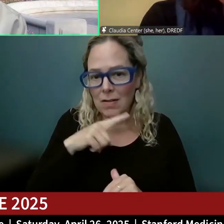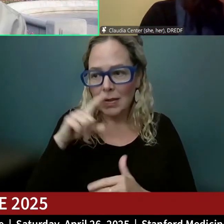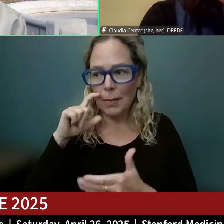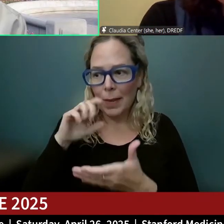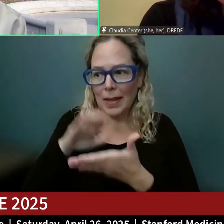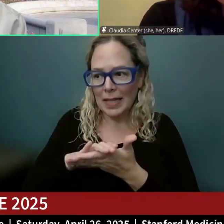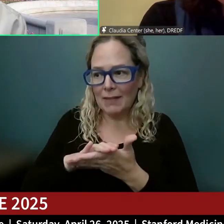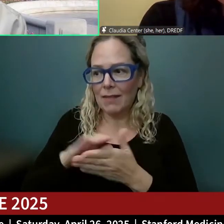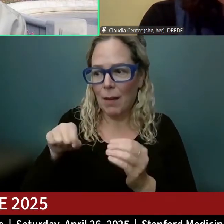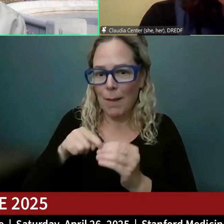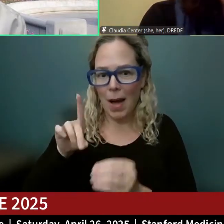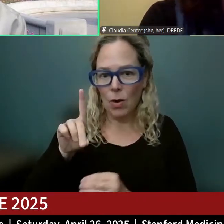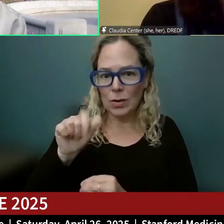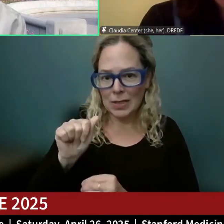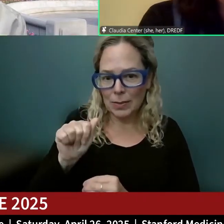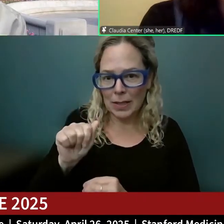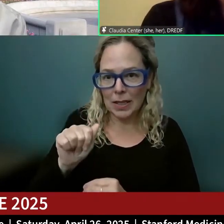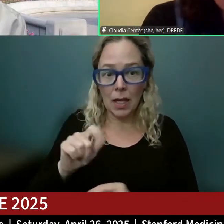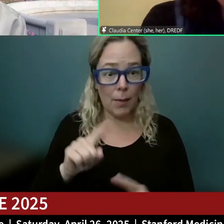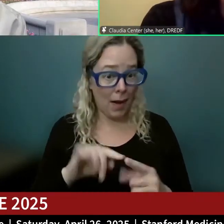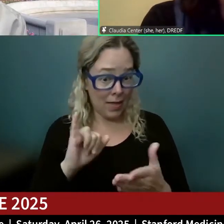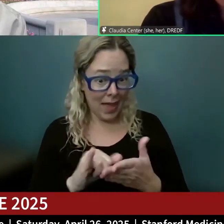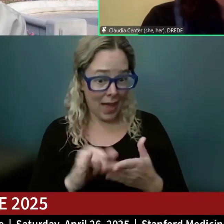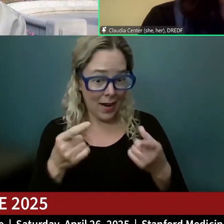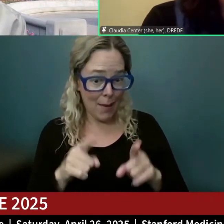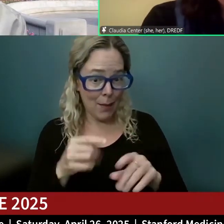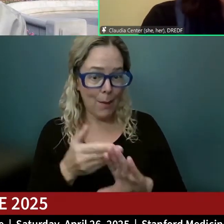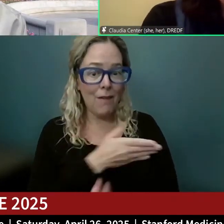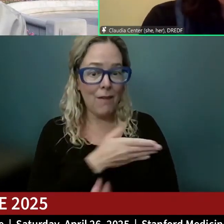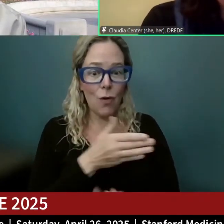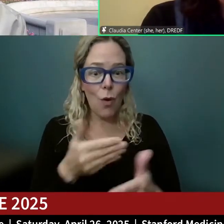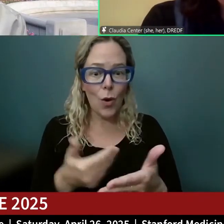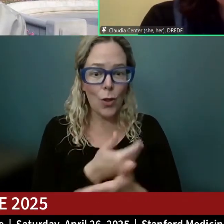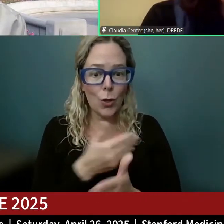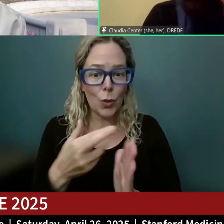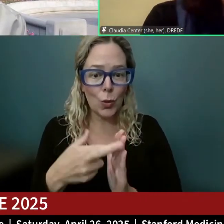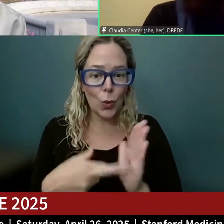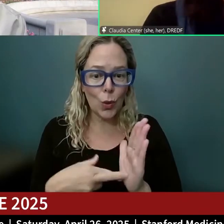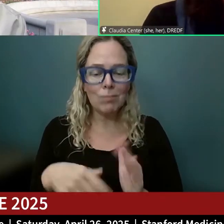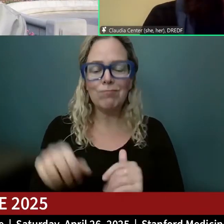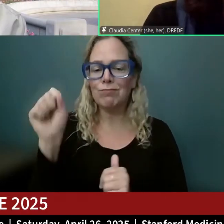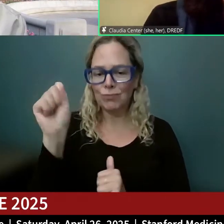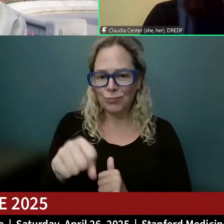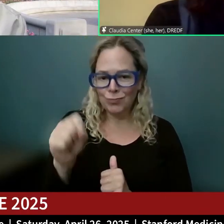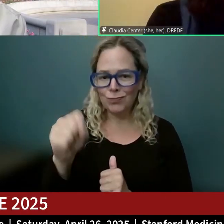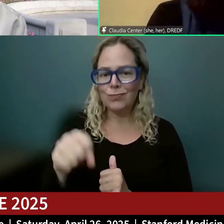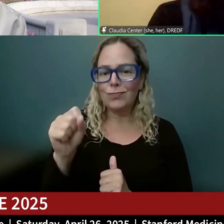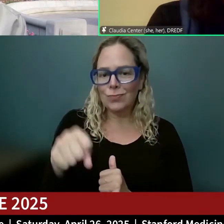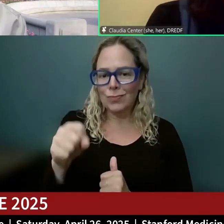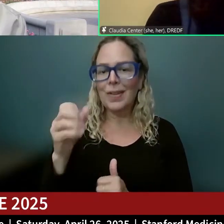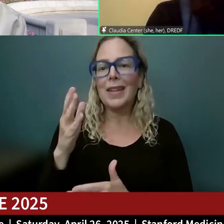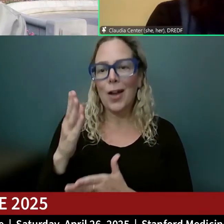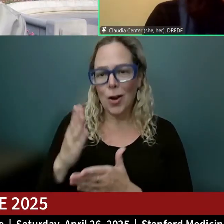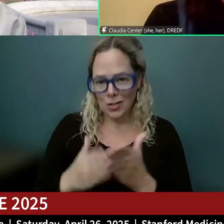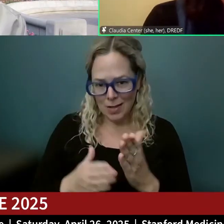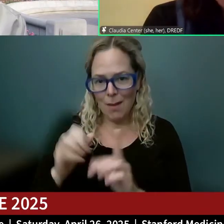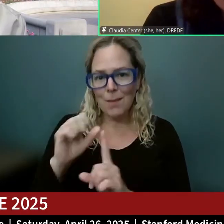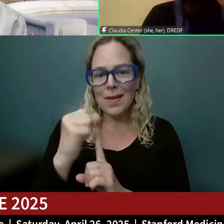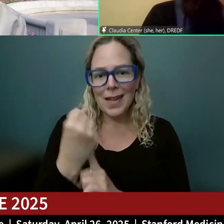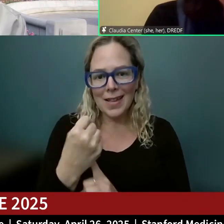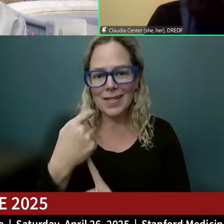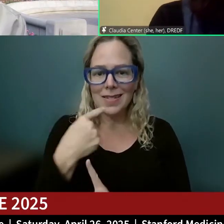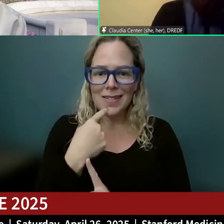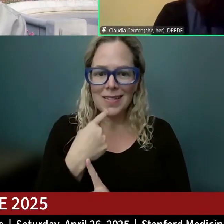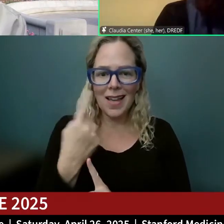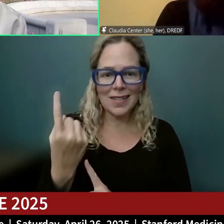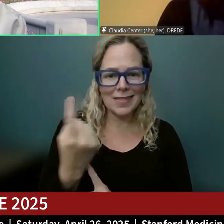happened before the new rule was Yeah, it did published. happen before the new rule. There are some cases out there that say something close